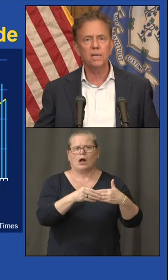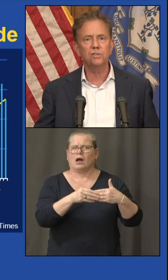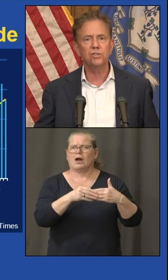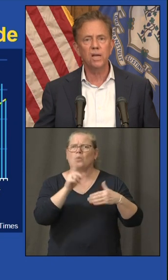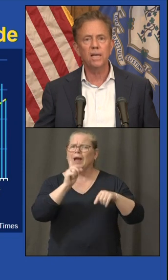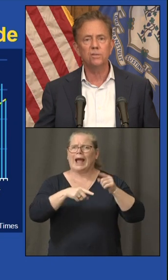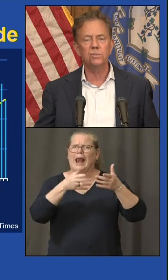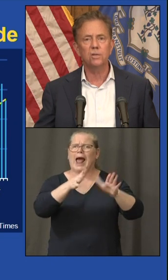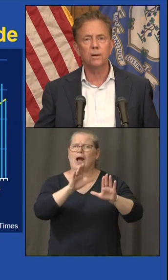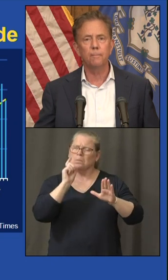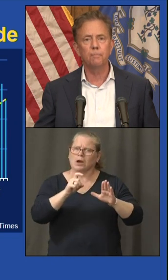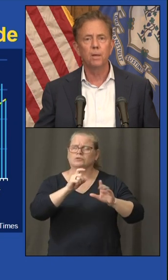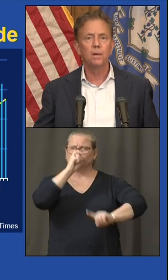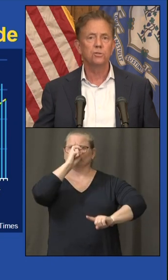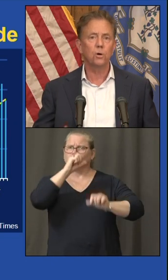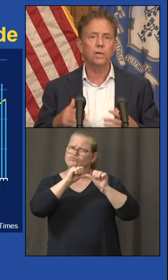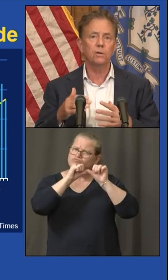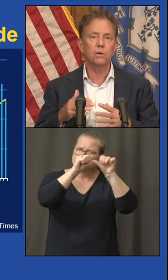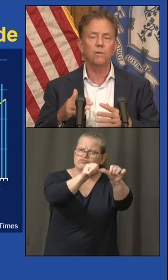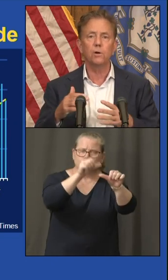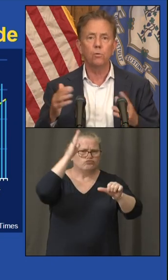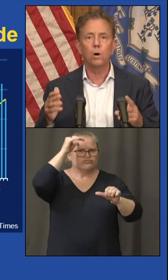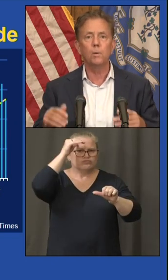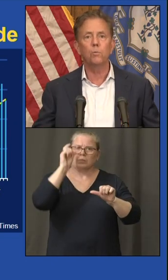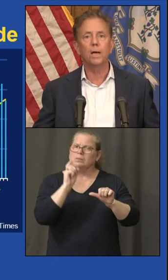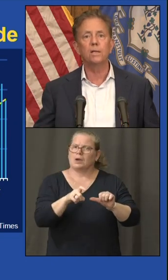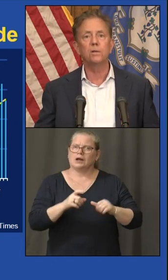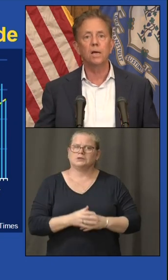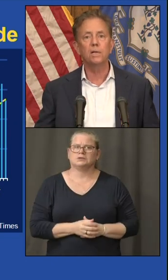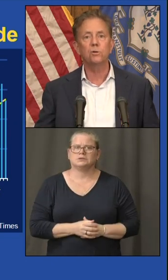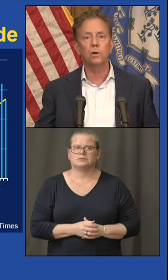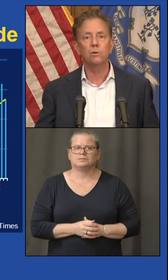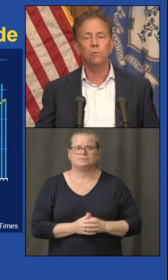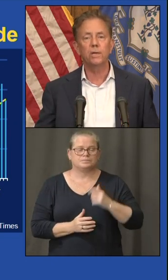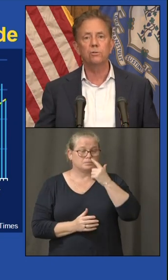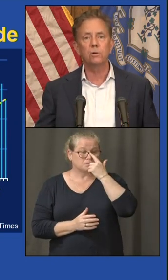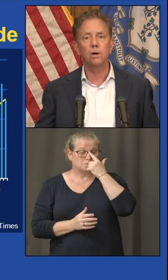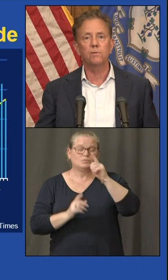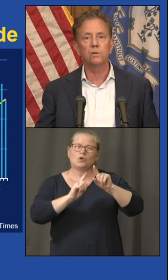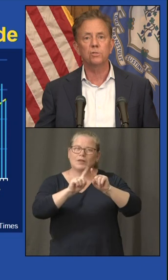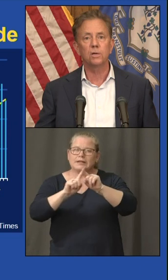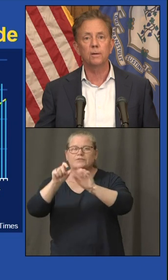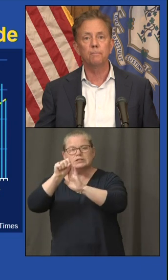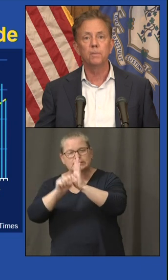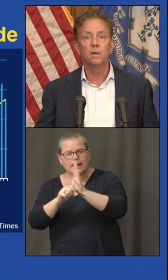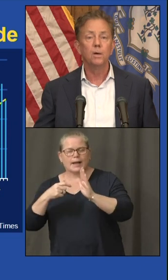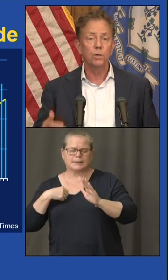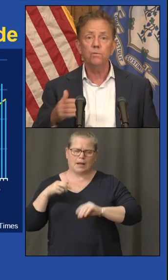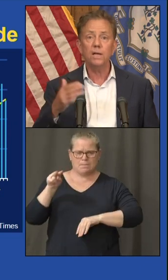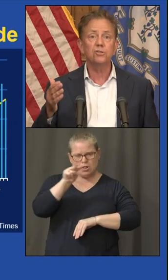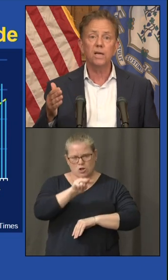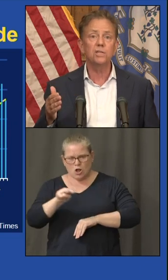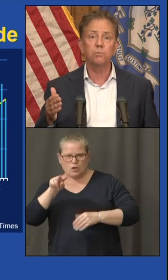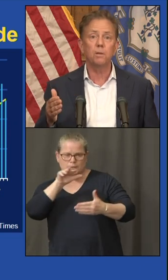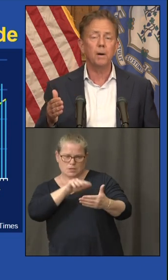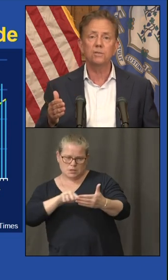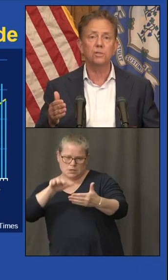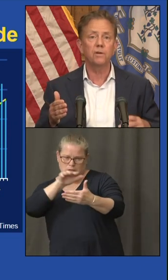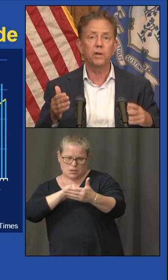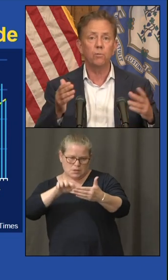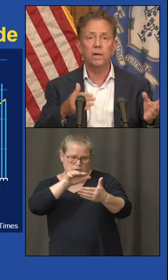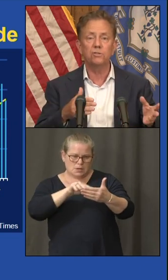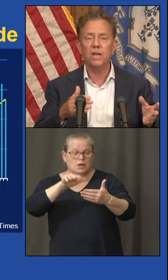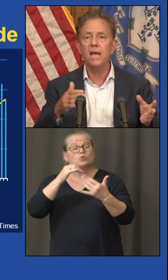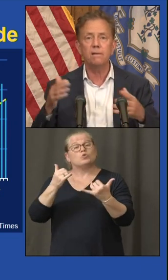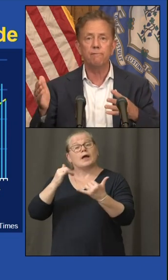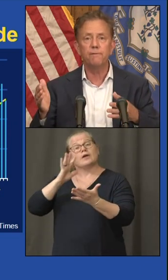at these states, talking to Governor Cuomo again today, talking to our regional governors, you've got states with a